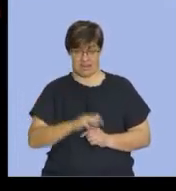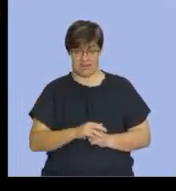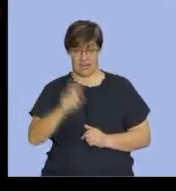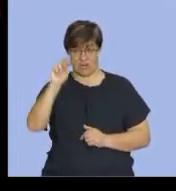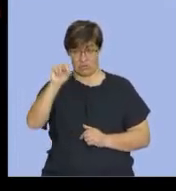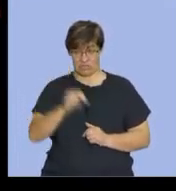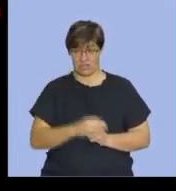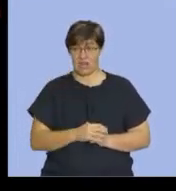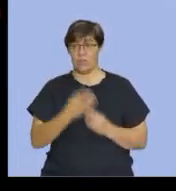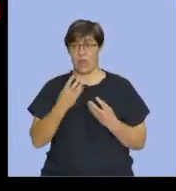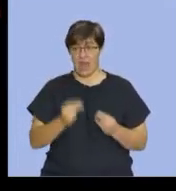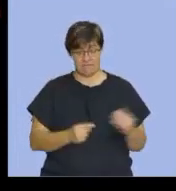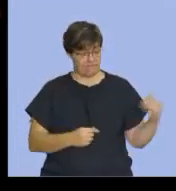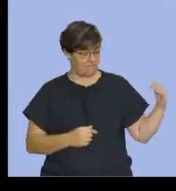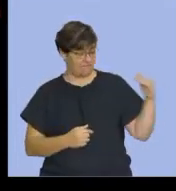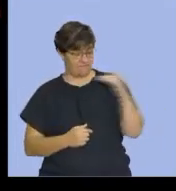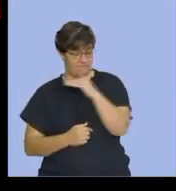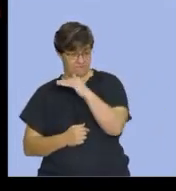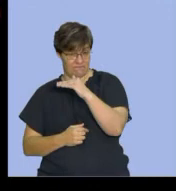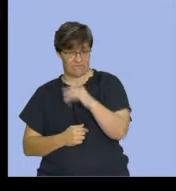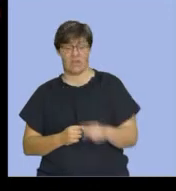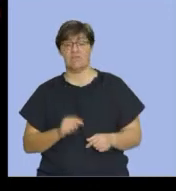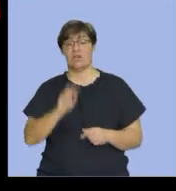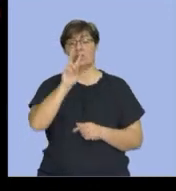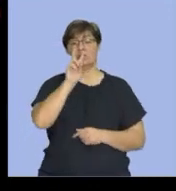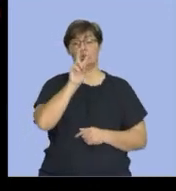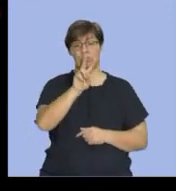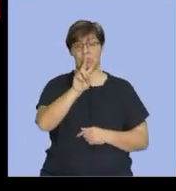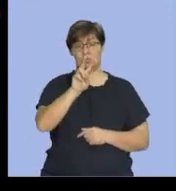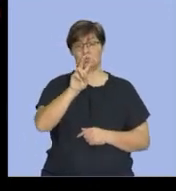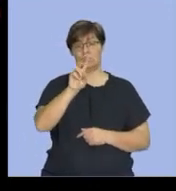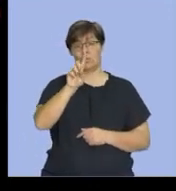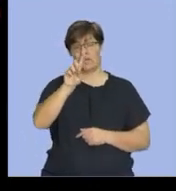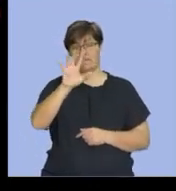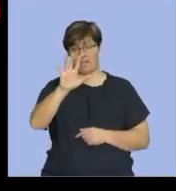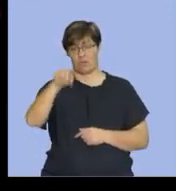163,79, and I have a horizontal one of